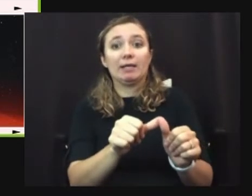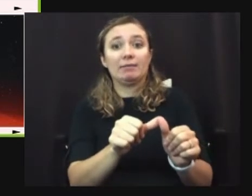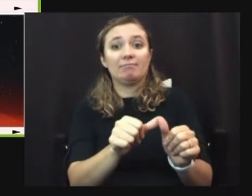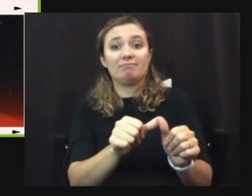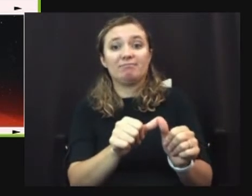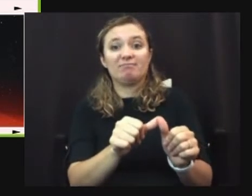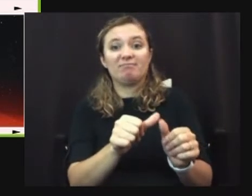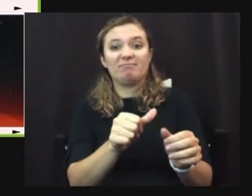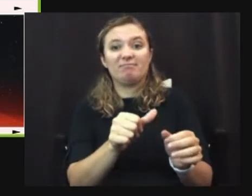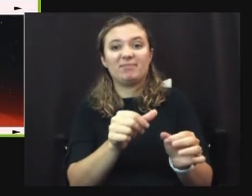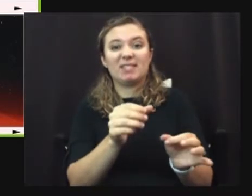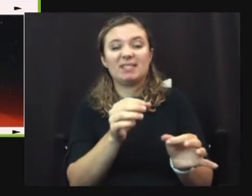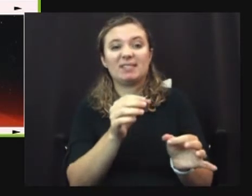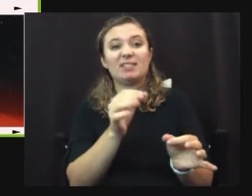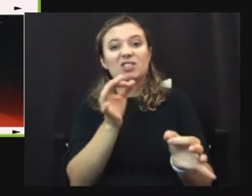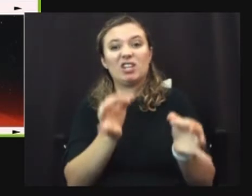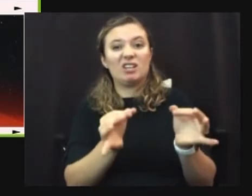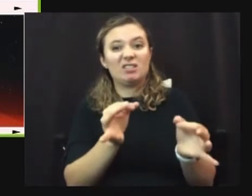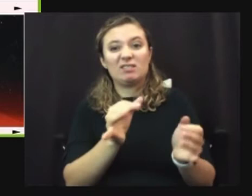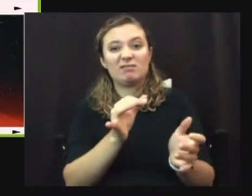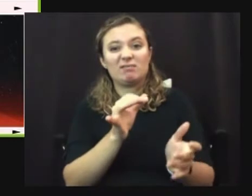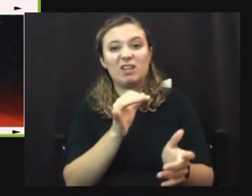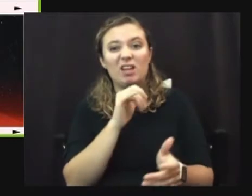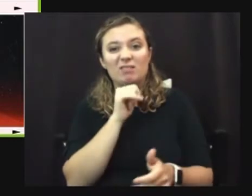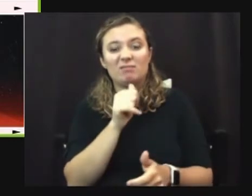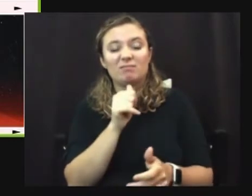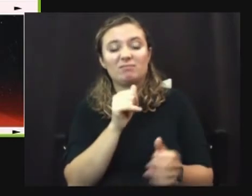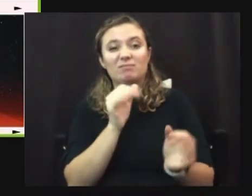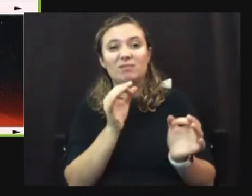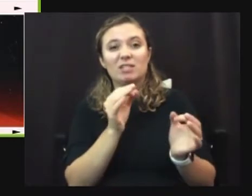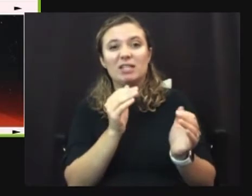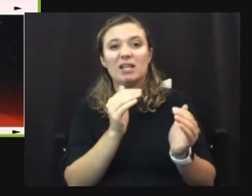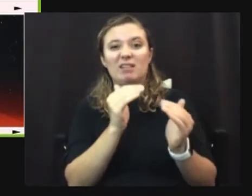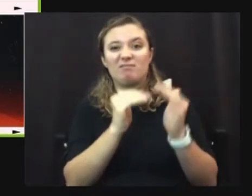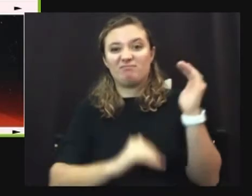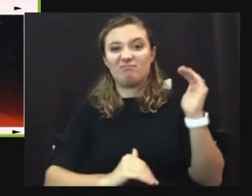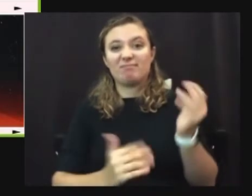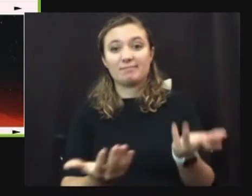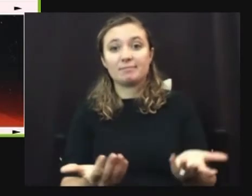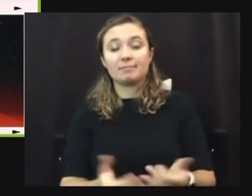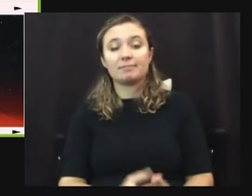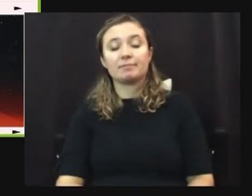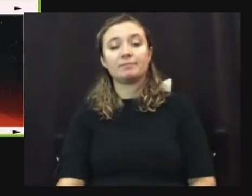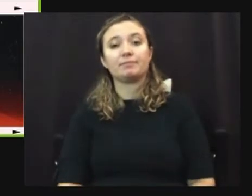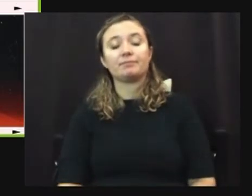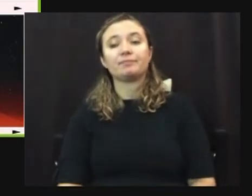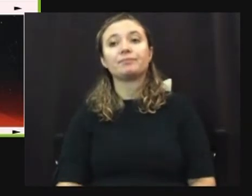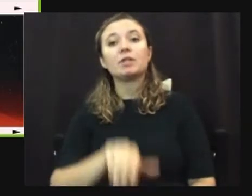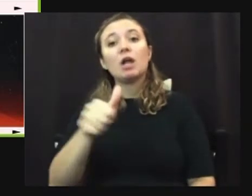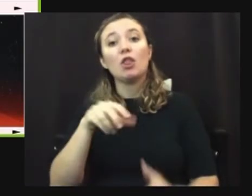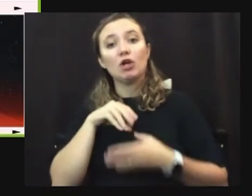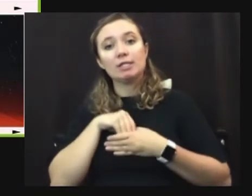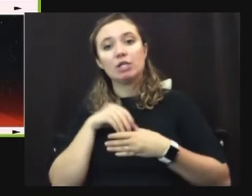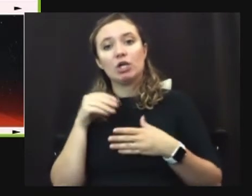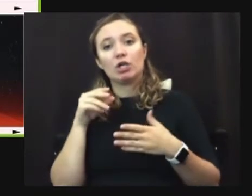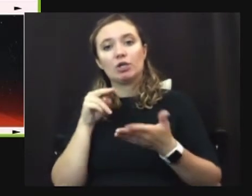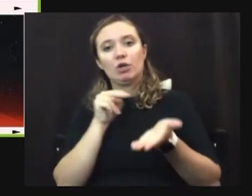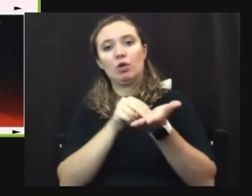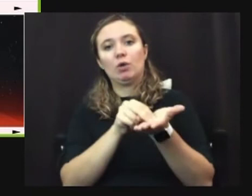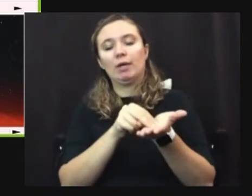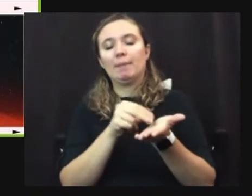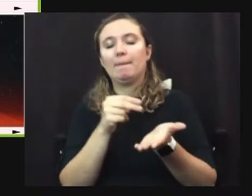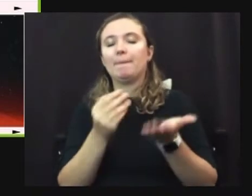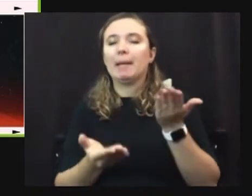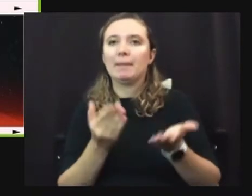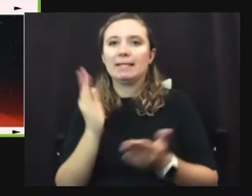injustice? And when I do another autistic note, sometimes it might seem like autistic people